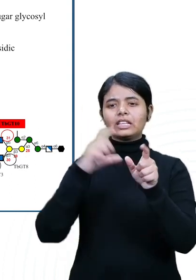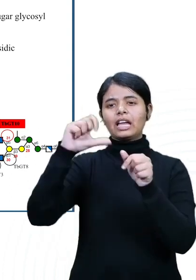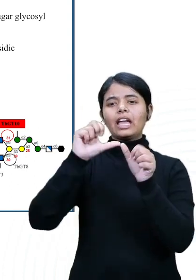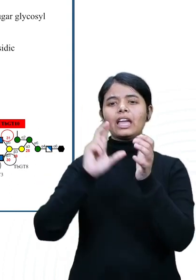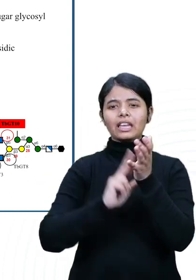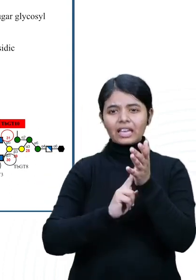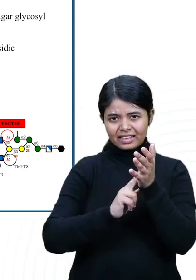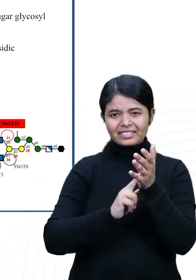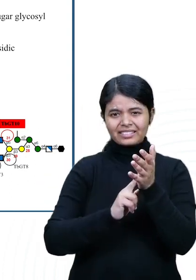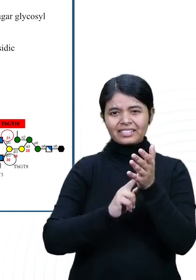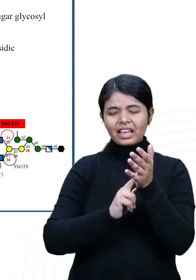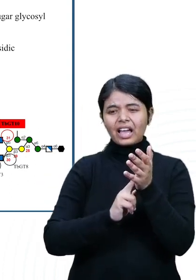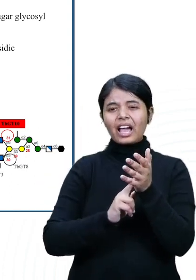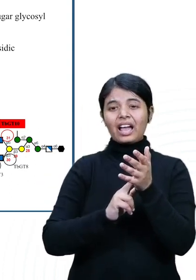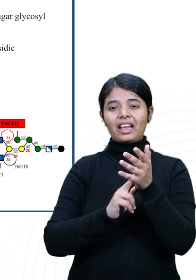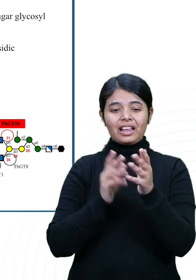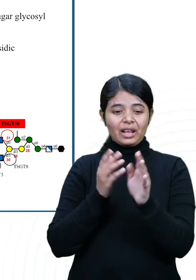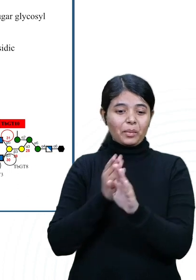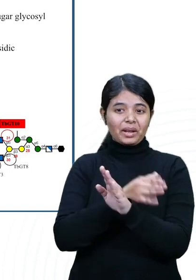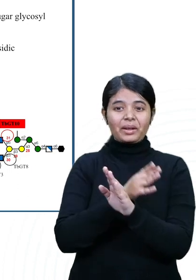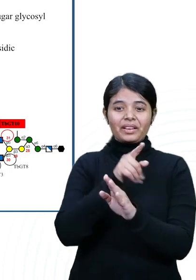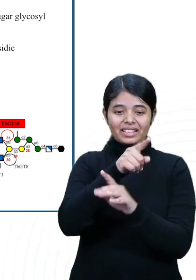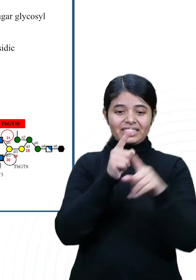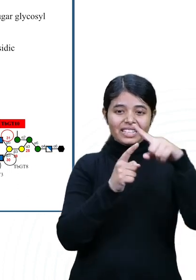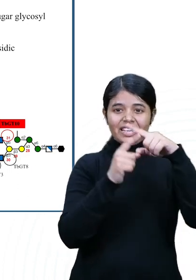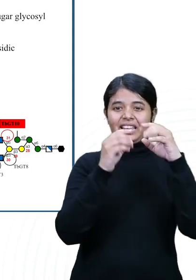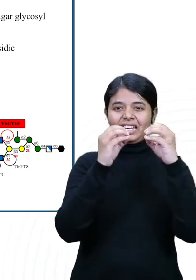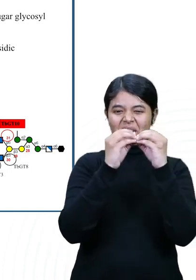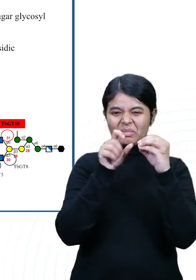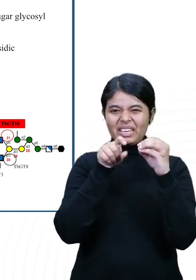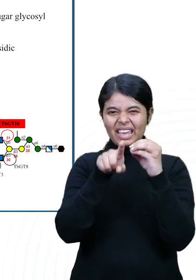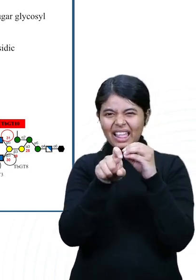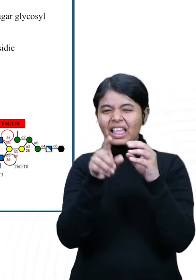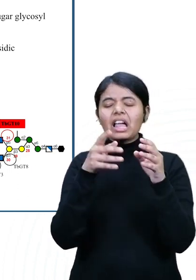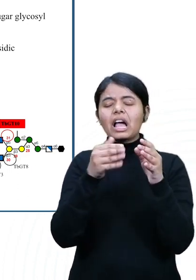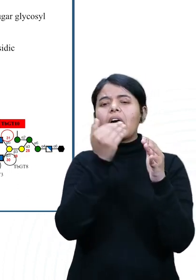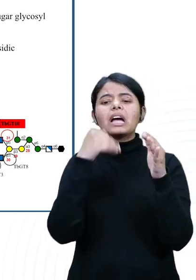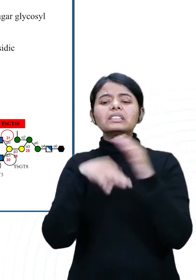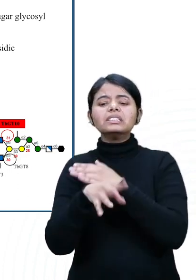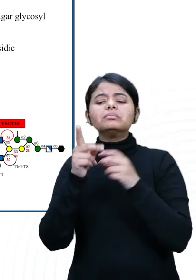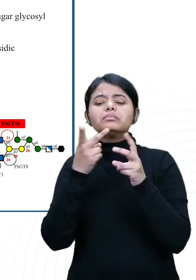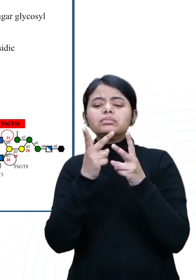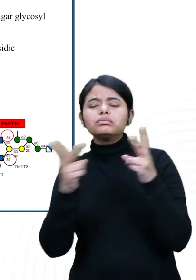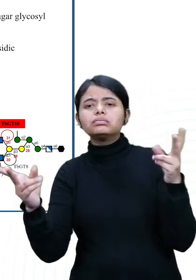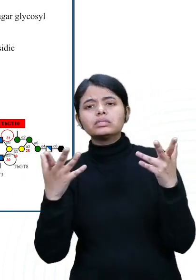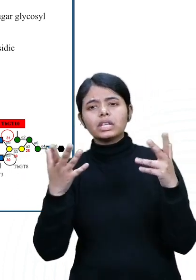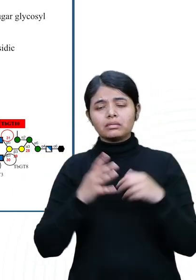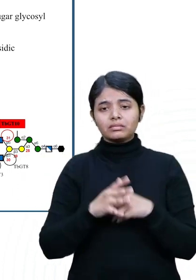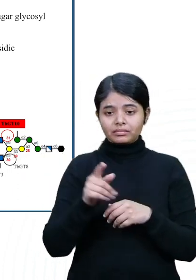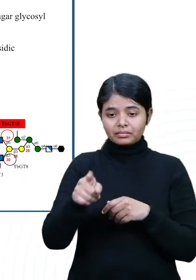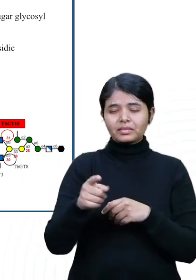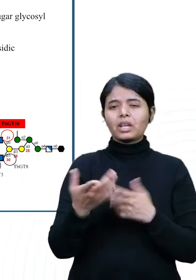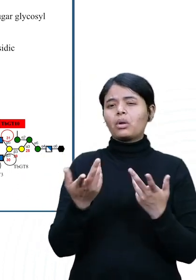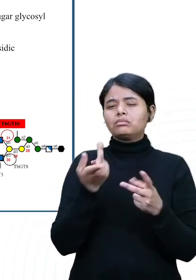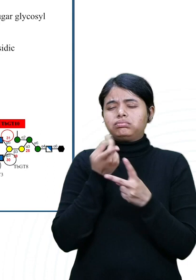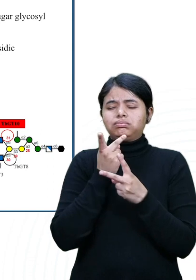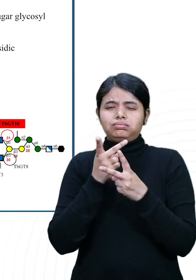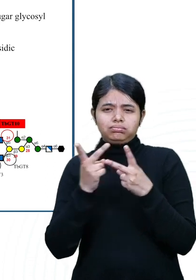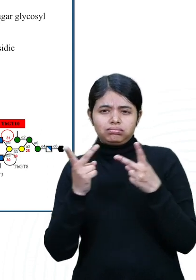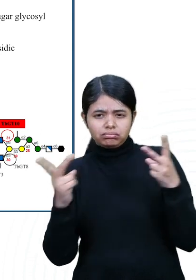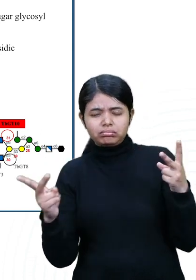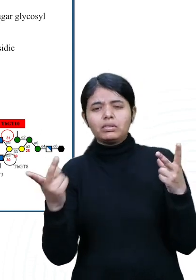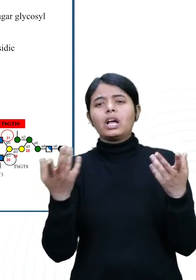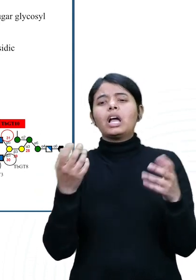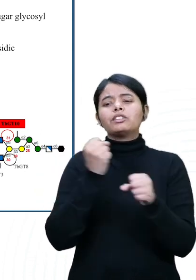and anumericity of the transferred sugar. Each glycosidic linkage is catalyzed by a unique glycosyl transferase using a specific